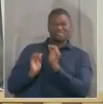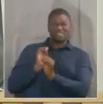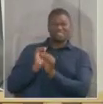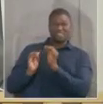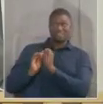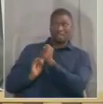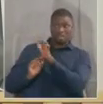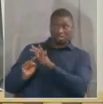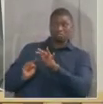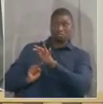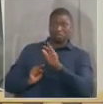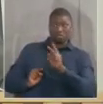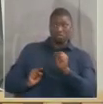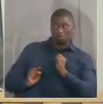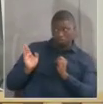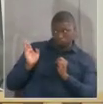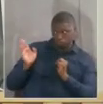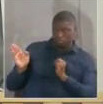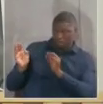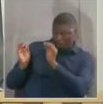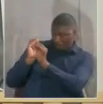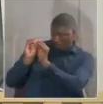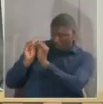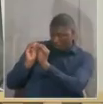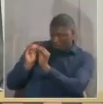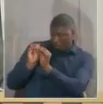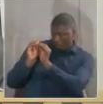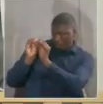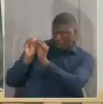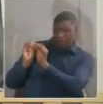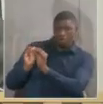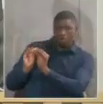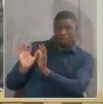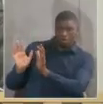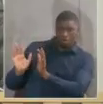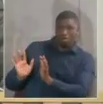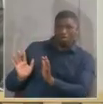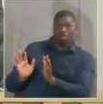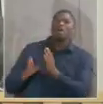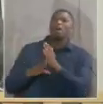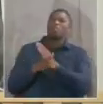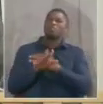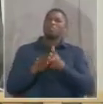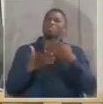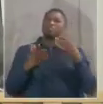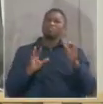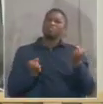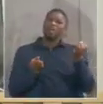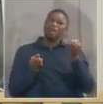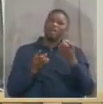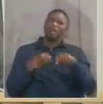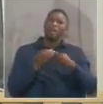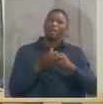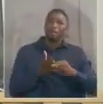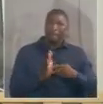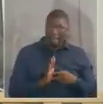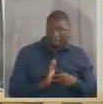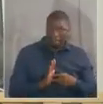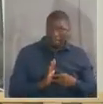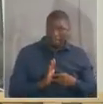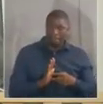that situation. I touched on the plan